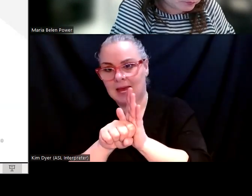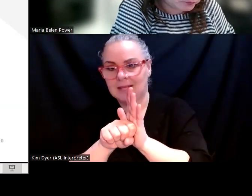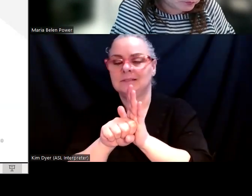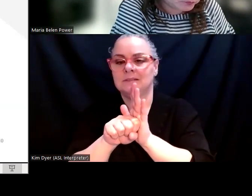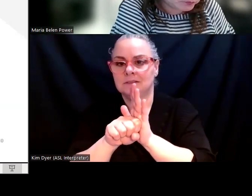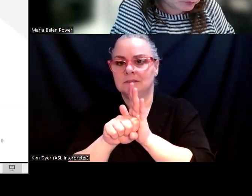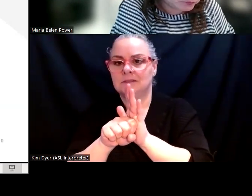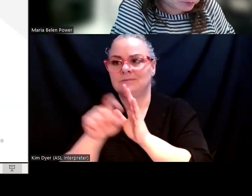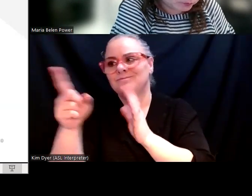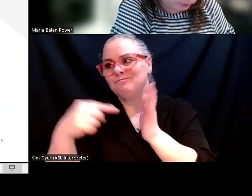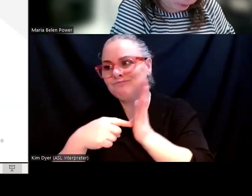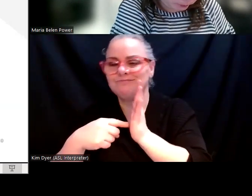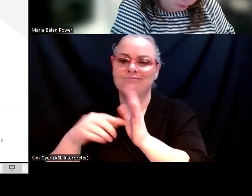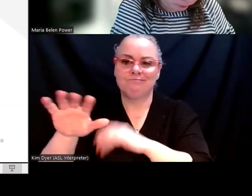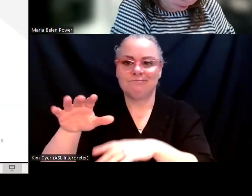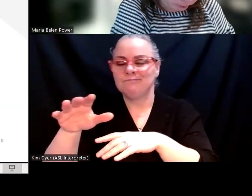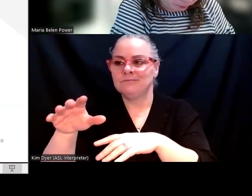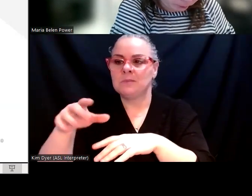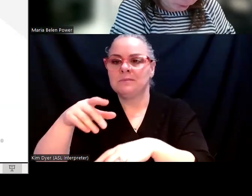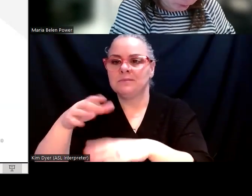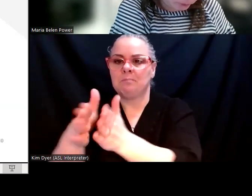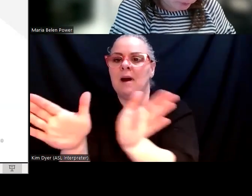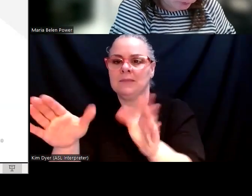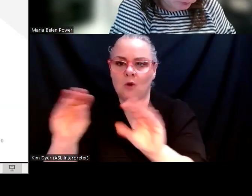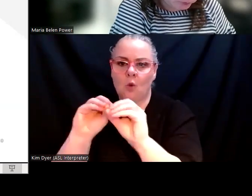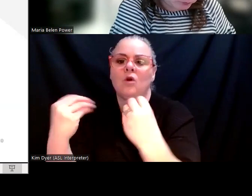instrumentalities, such as quasi-public organizations,